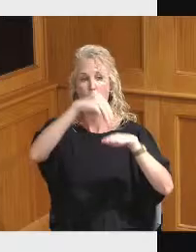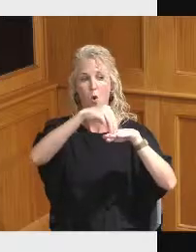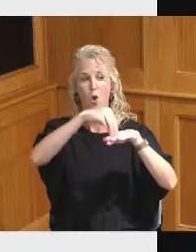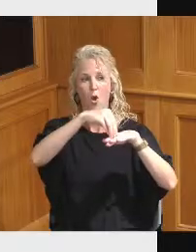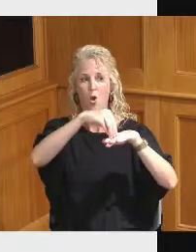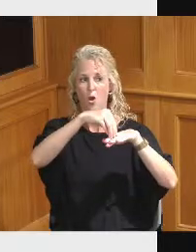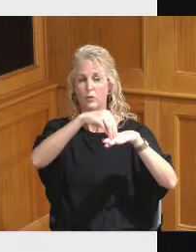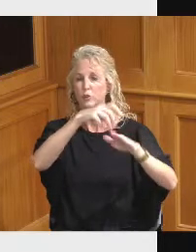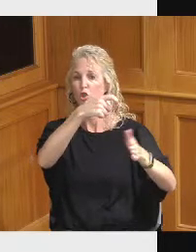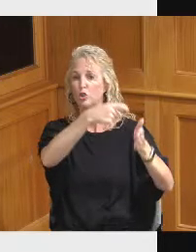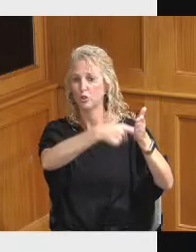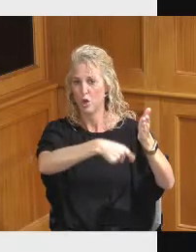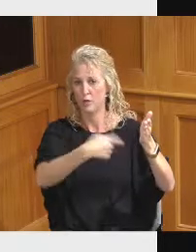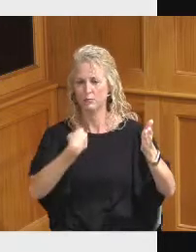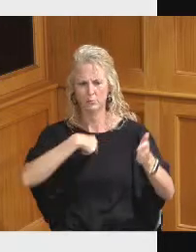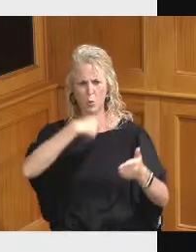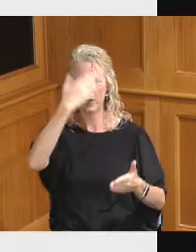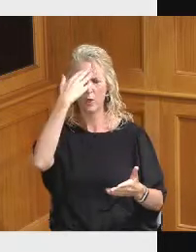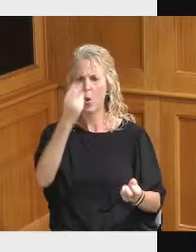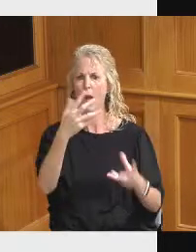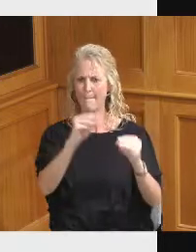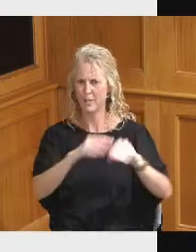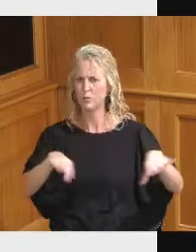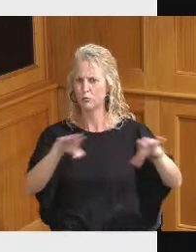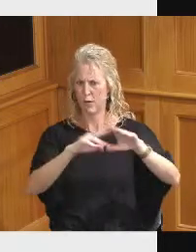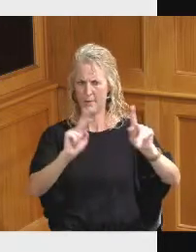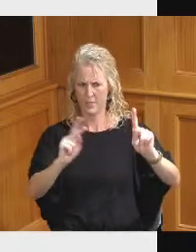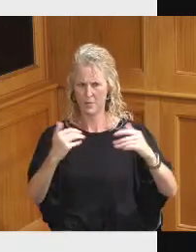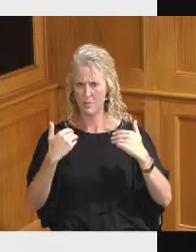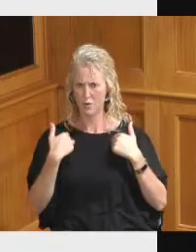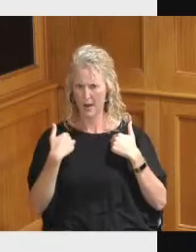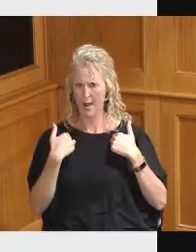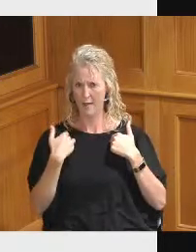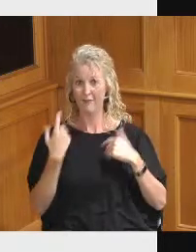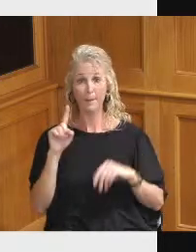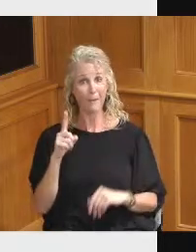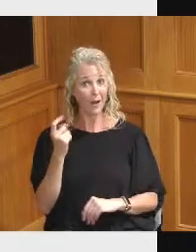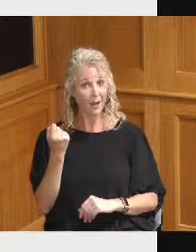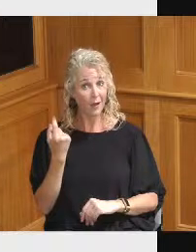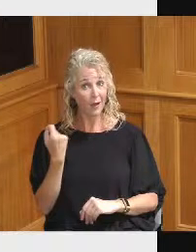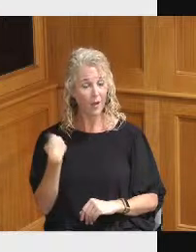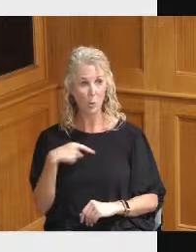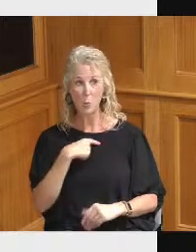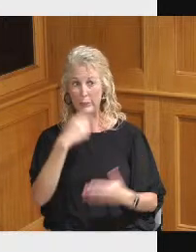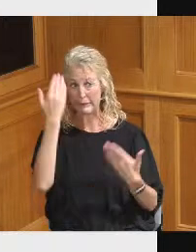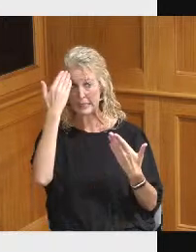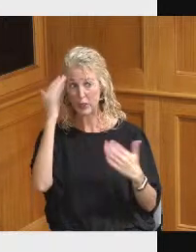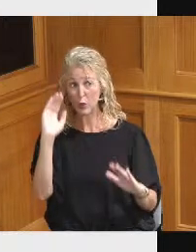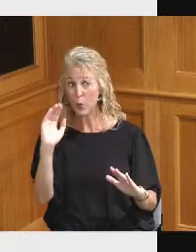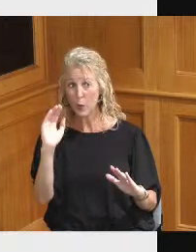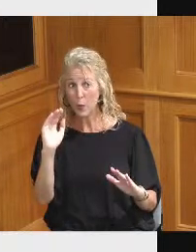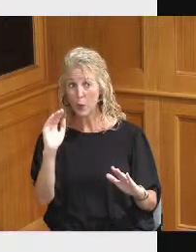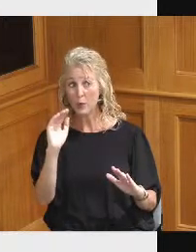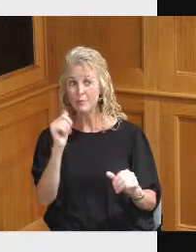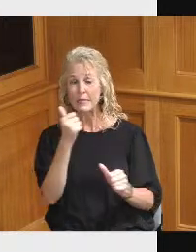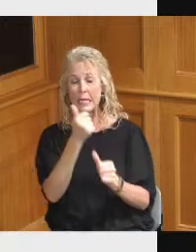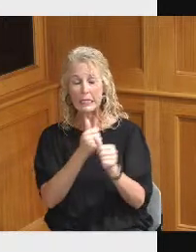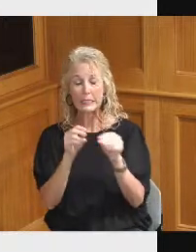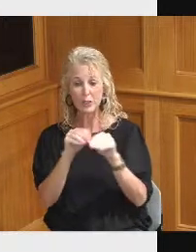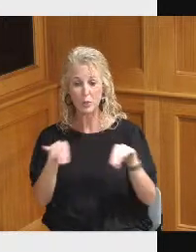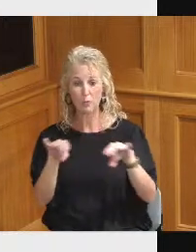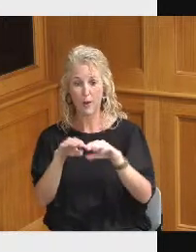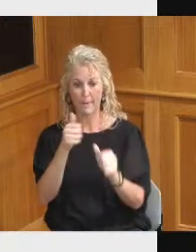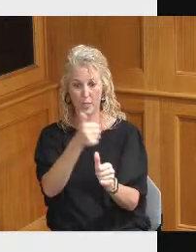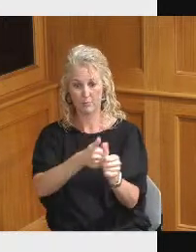have, but what we don't know, and this was kind of a critical weakness in that program, is we don't know on a property by property